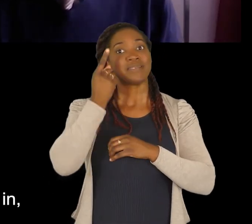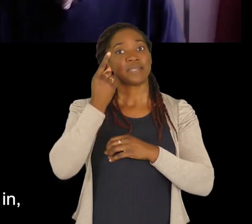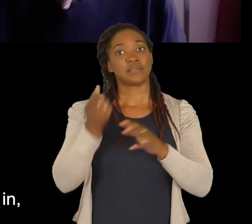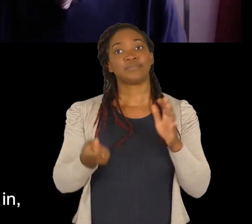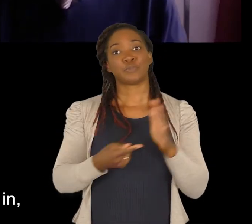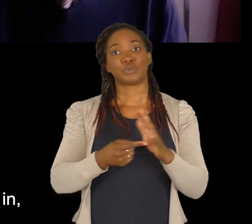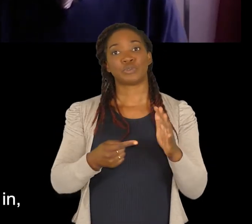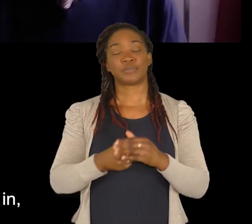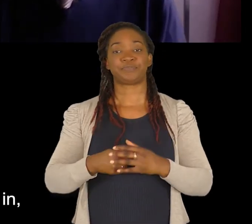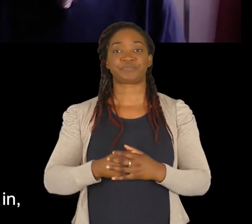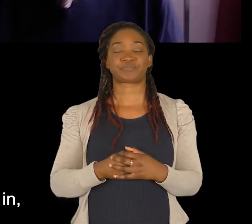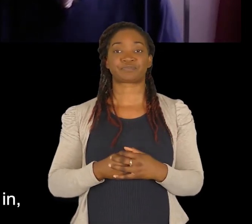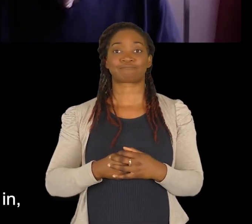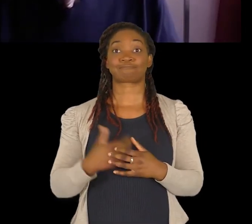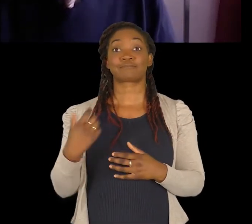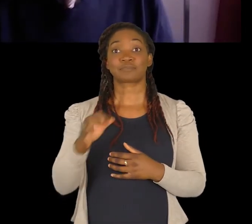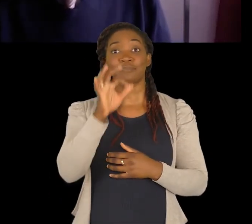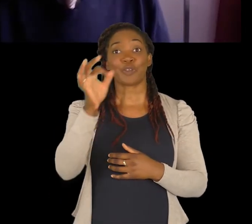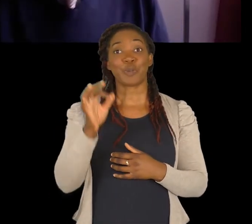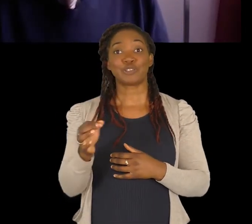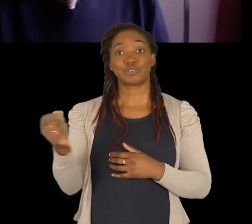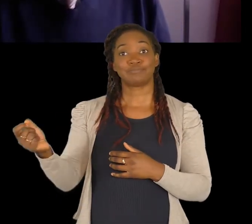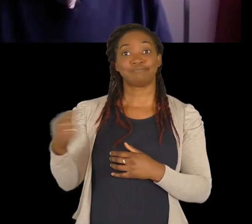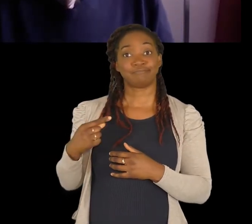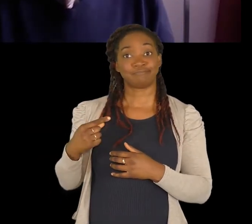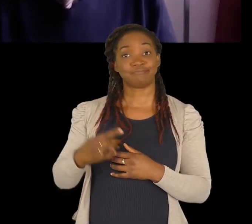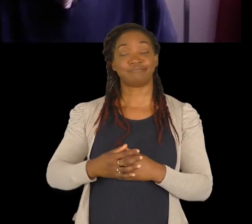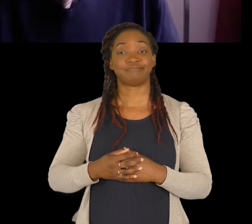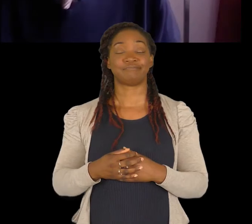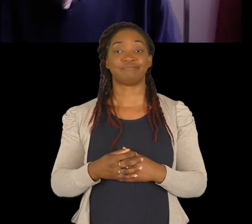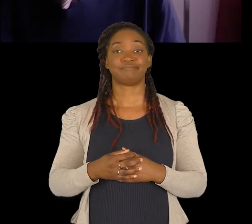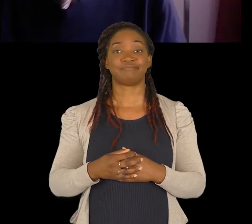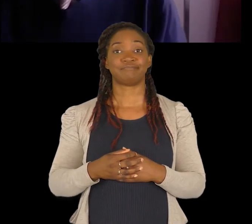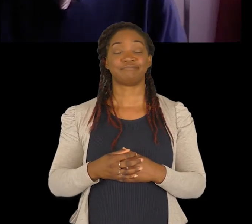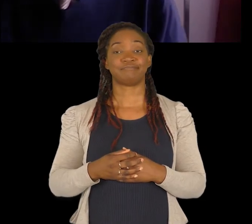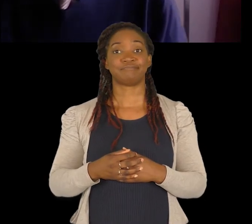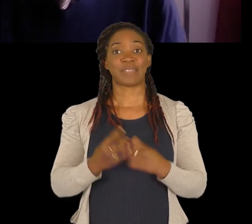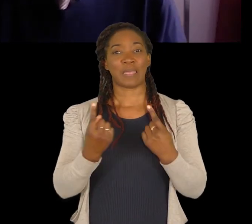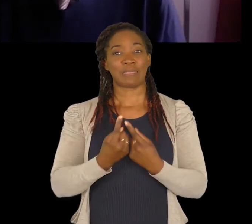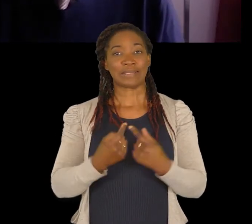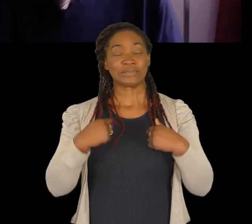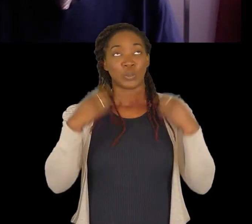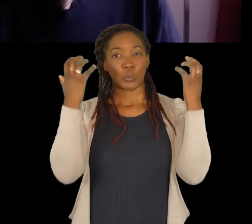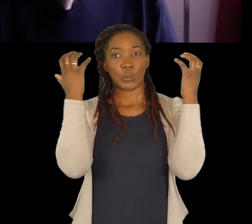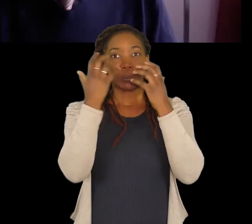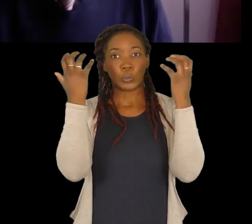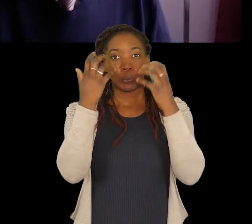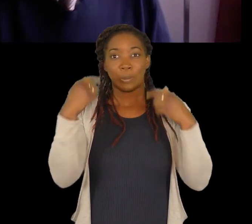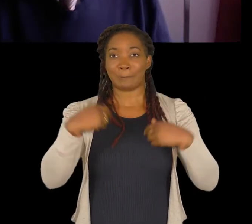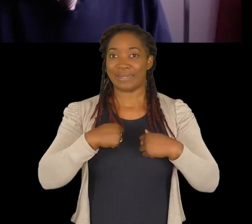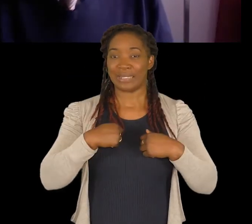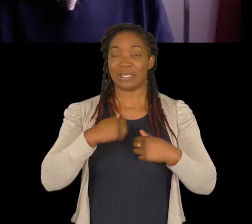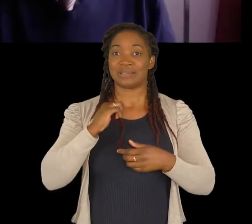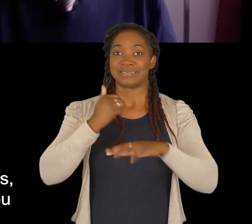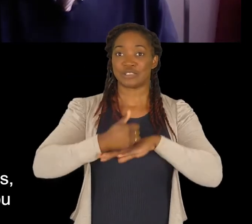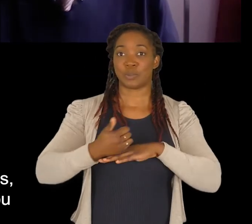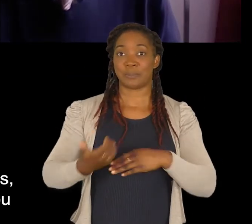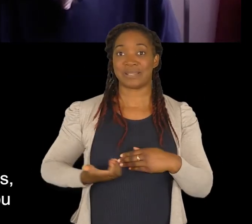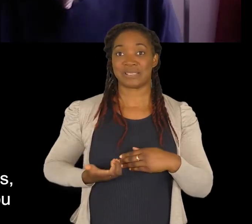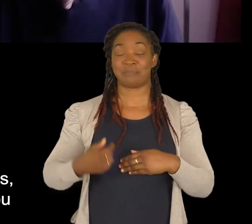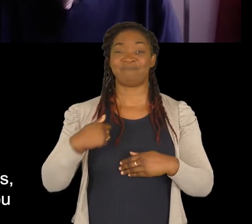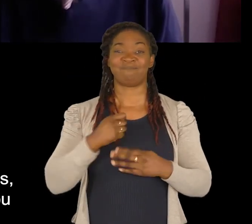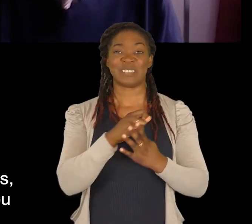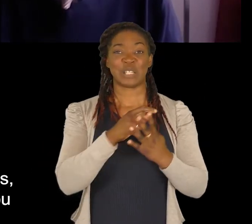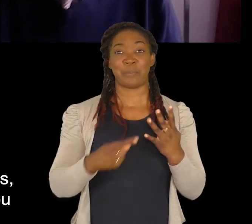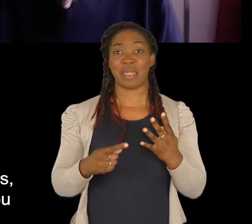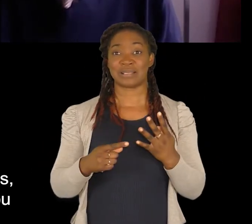critical. We do have a question that's come in. So the things that really concern me about setting up a business is that